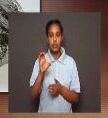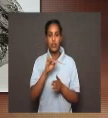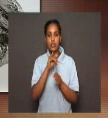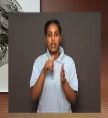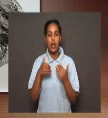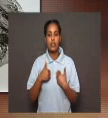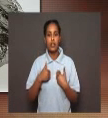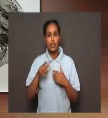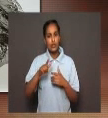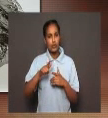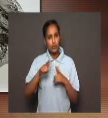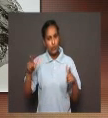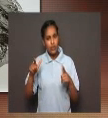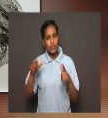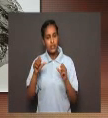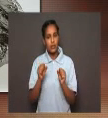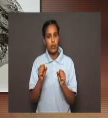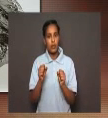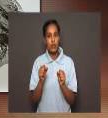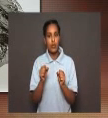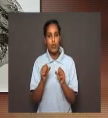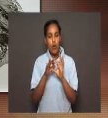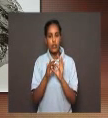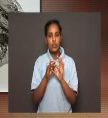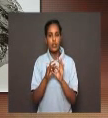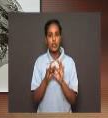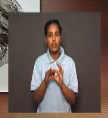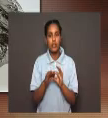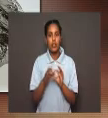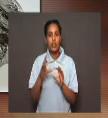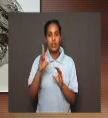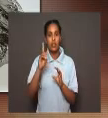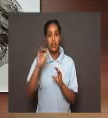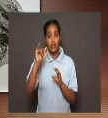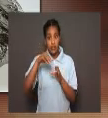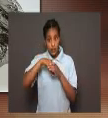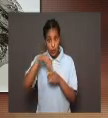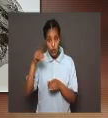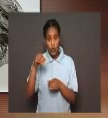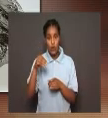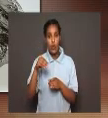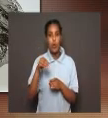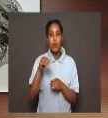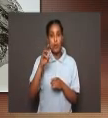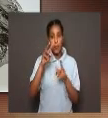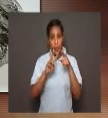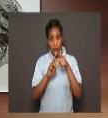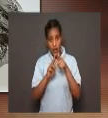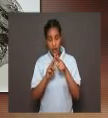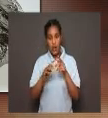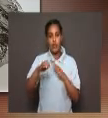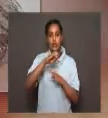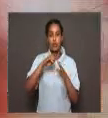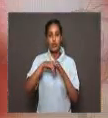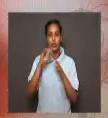a strong sigma bond framework and delocalized pi electrons throughout the